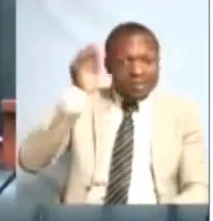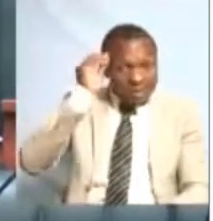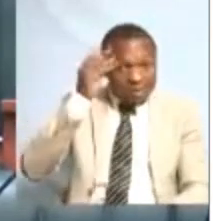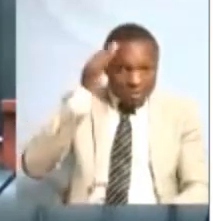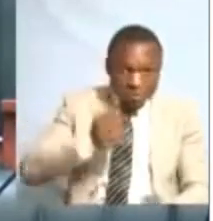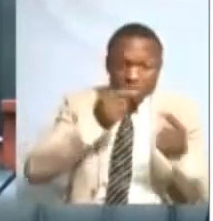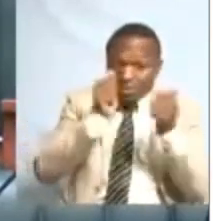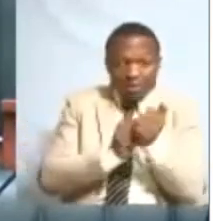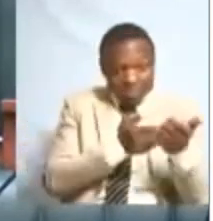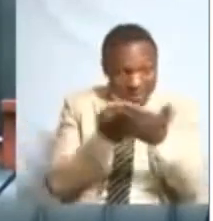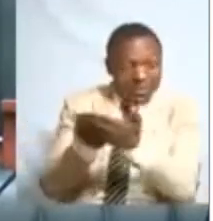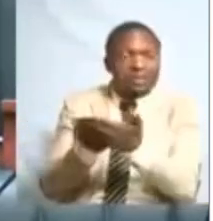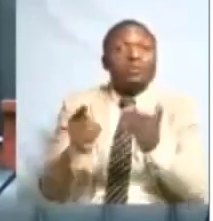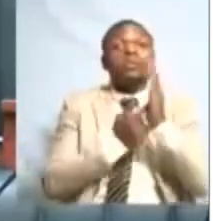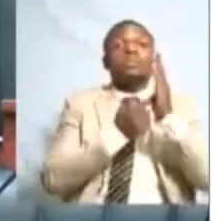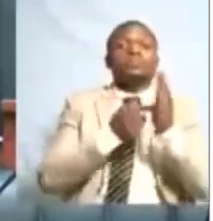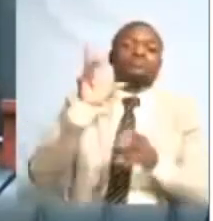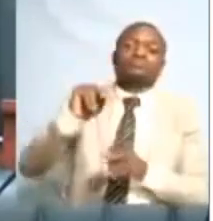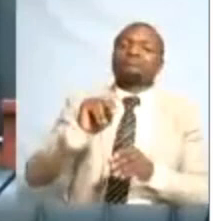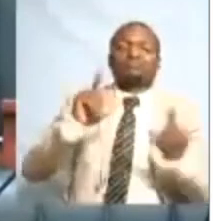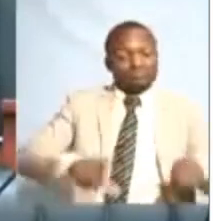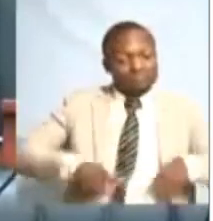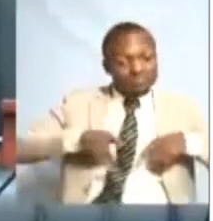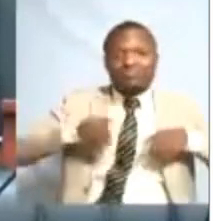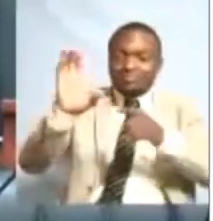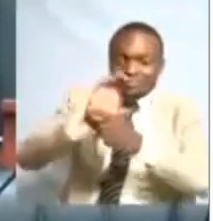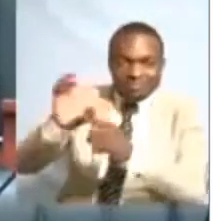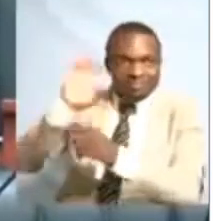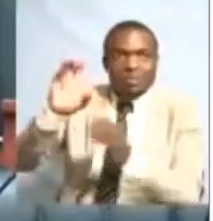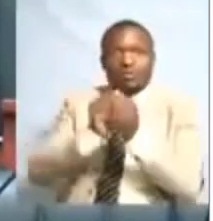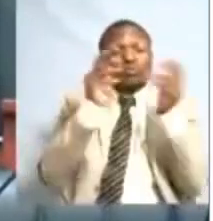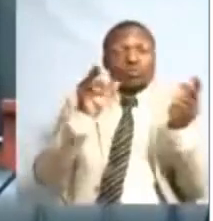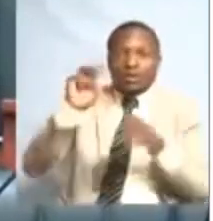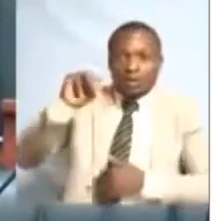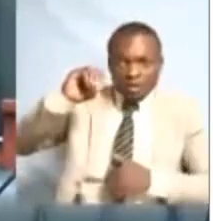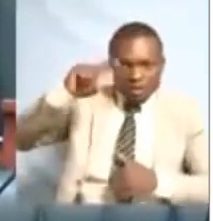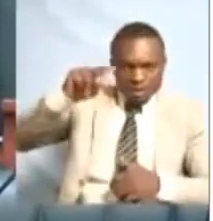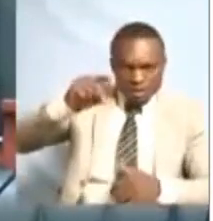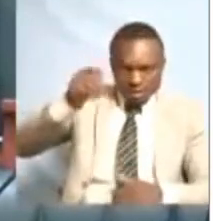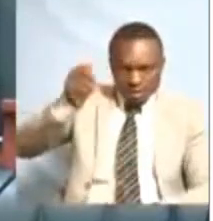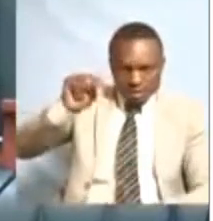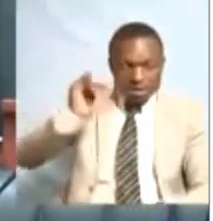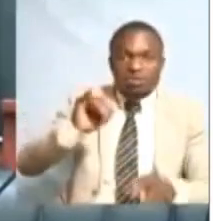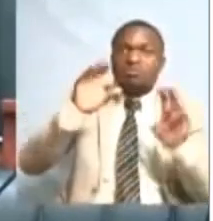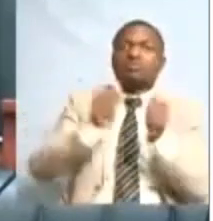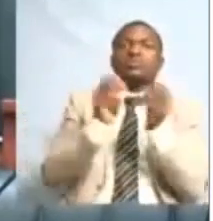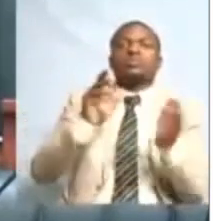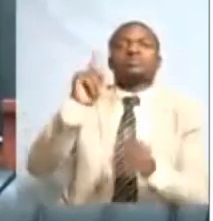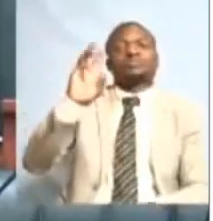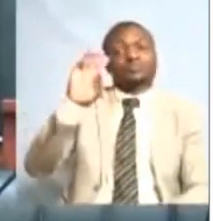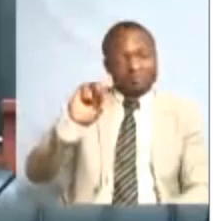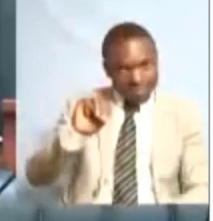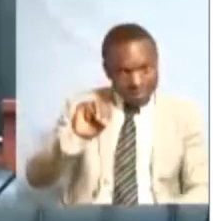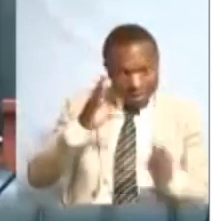are emphasizing on this point is that there is no life on the Copperbelt without Mopani, there's no life without KCM.